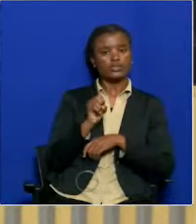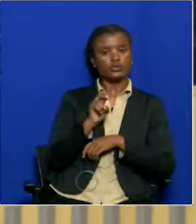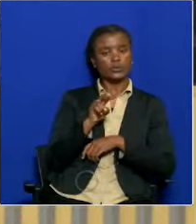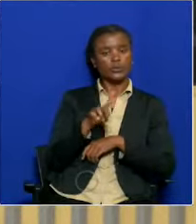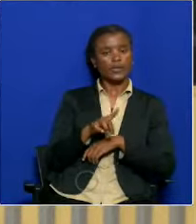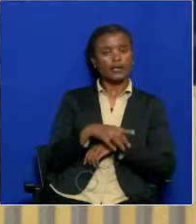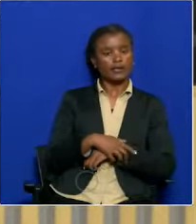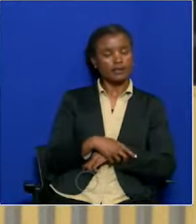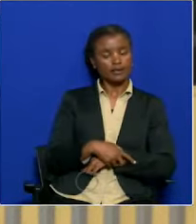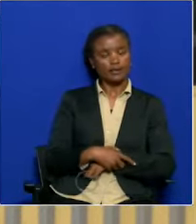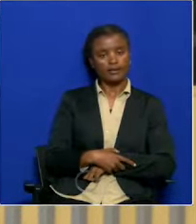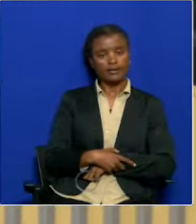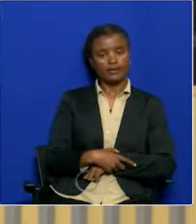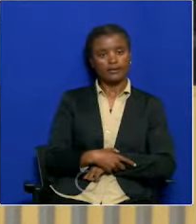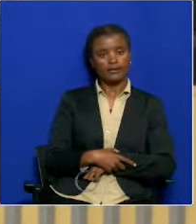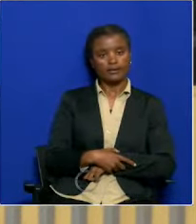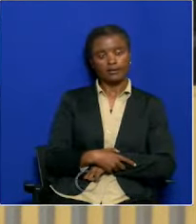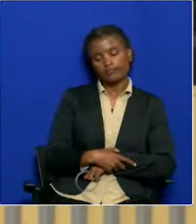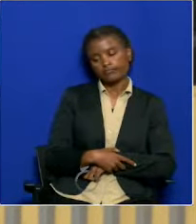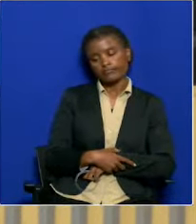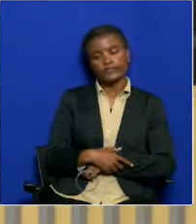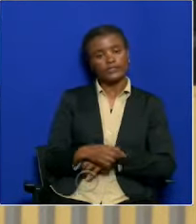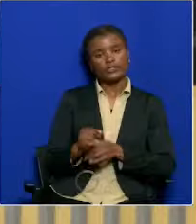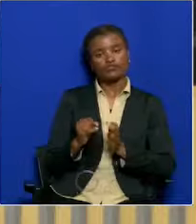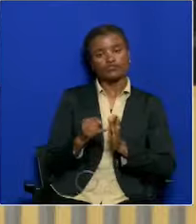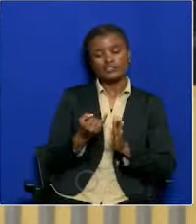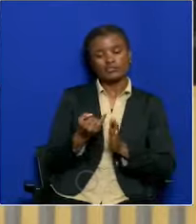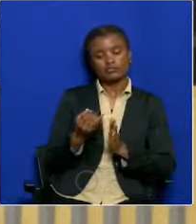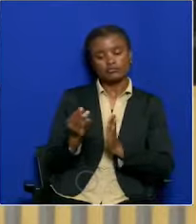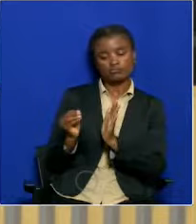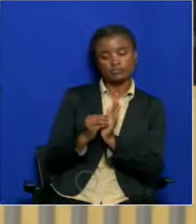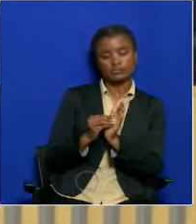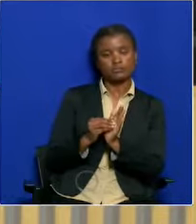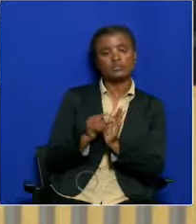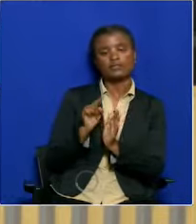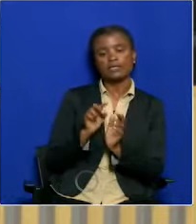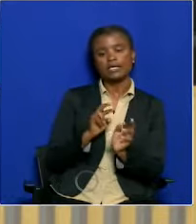It's just a matter for the record. I referred you to 2023.